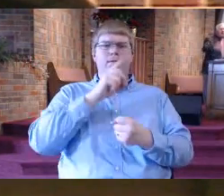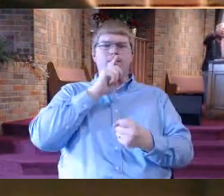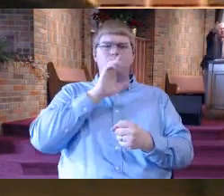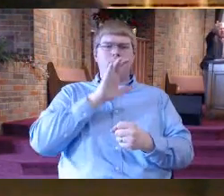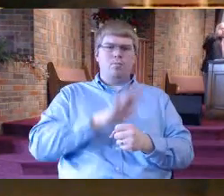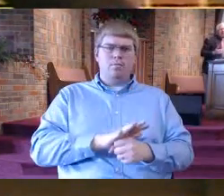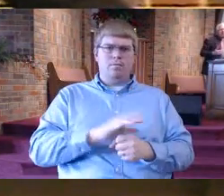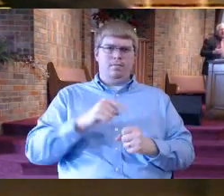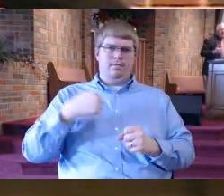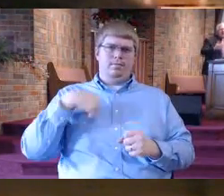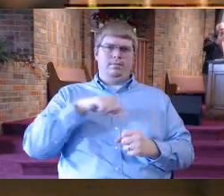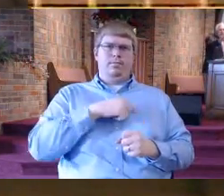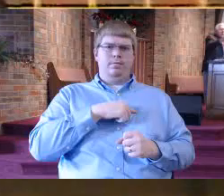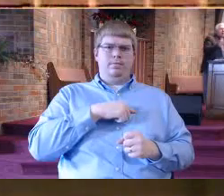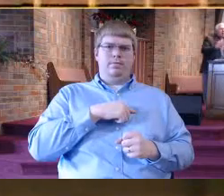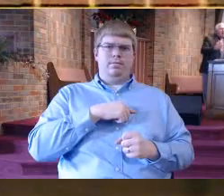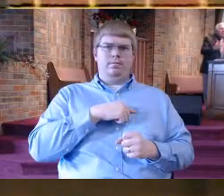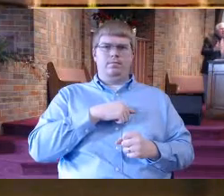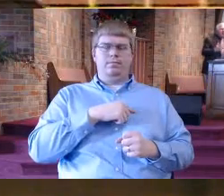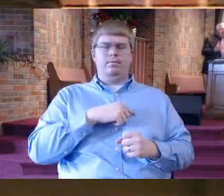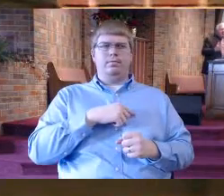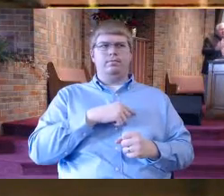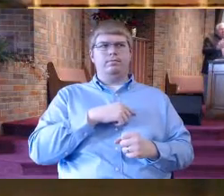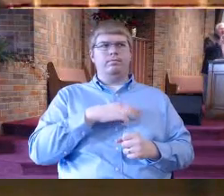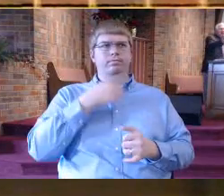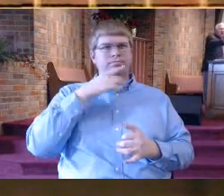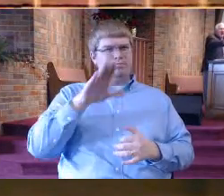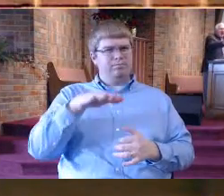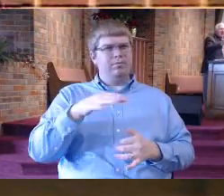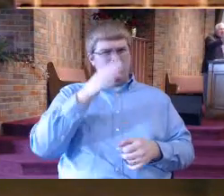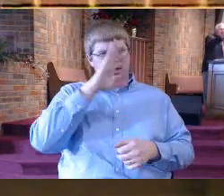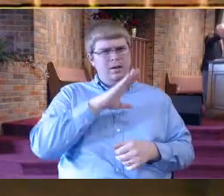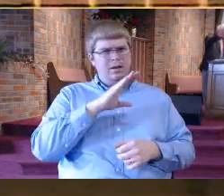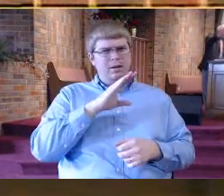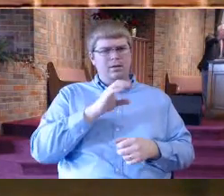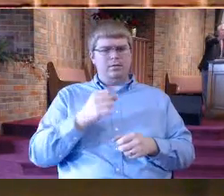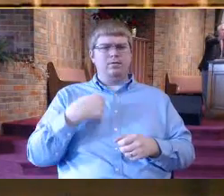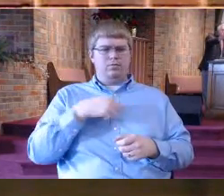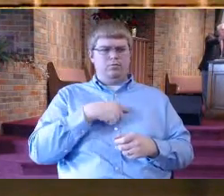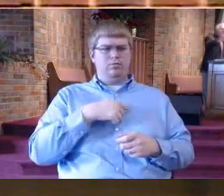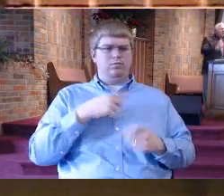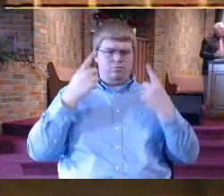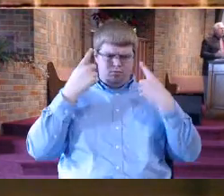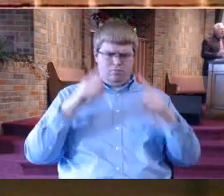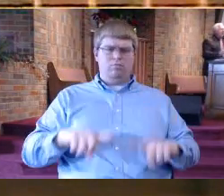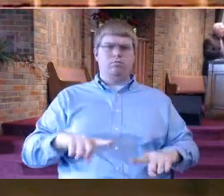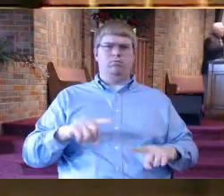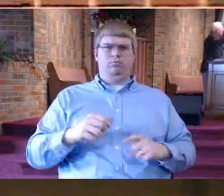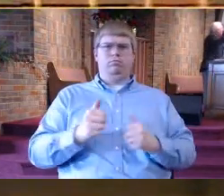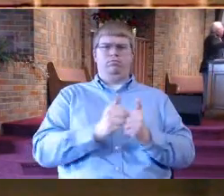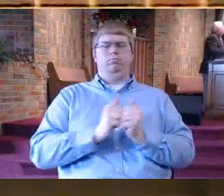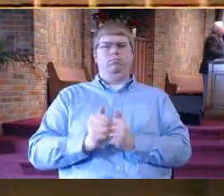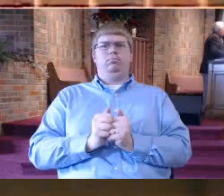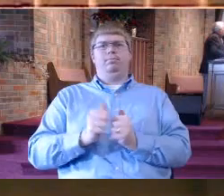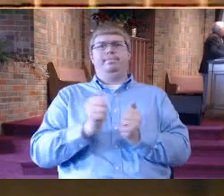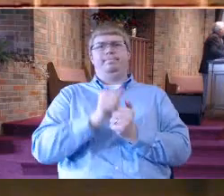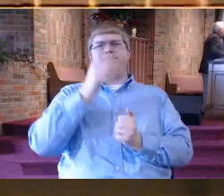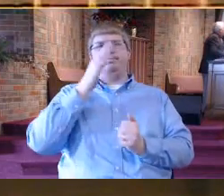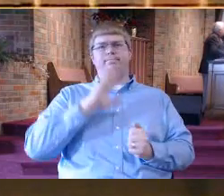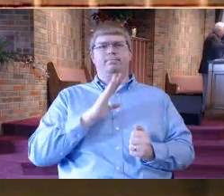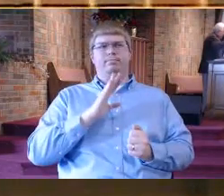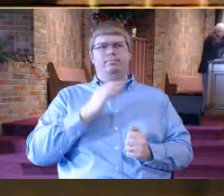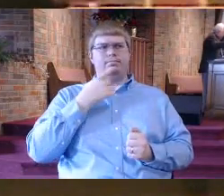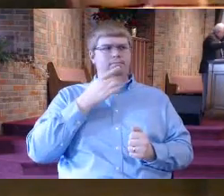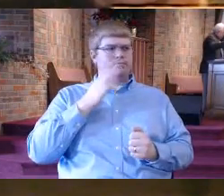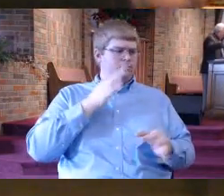Moses says, God has made an agreement with us. We have had the instruction from God concerning life, and here's how we should